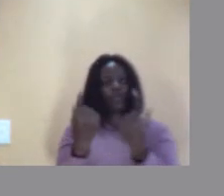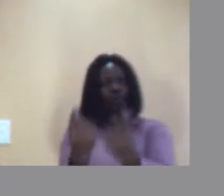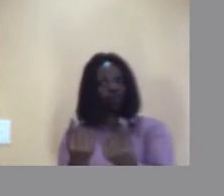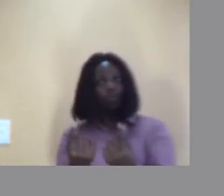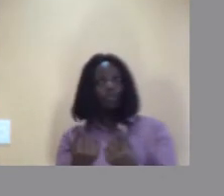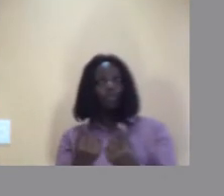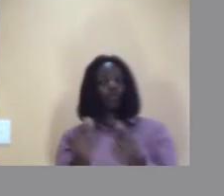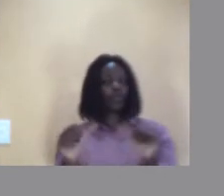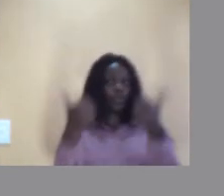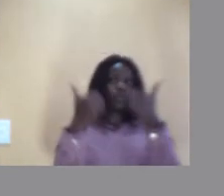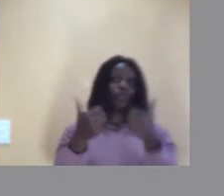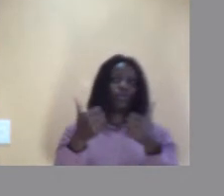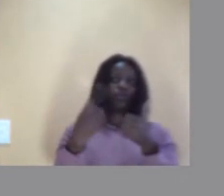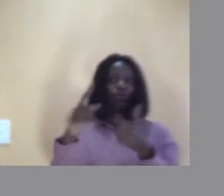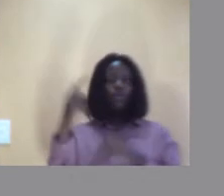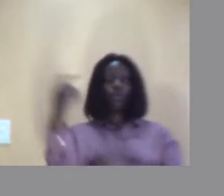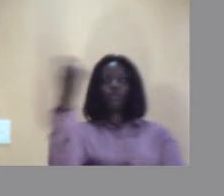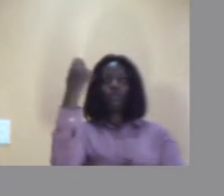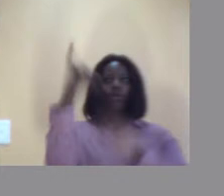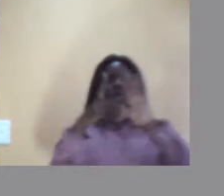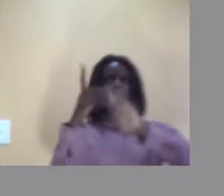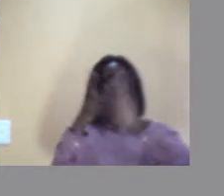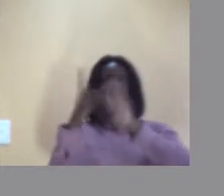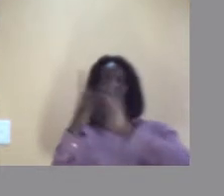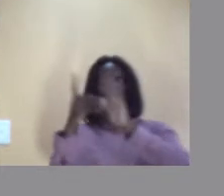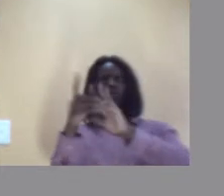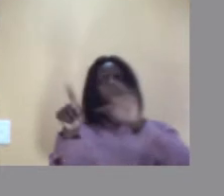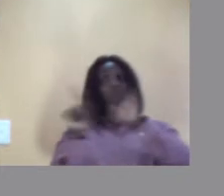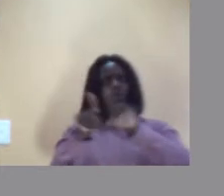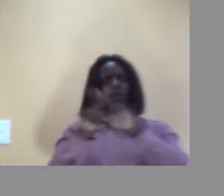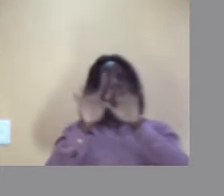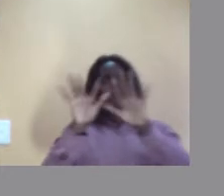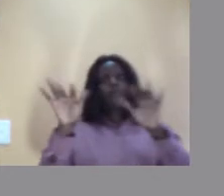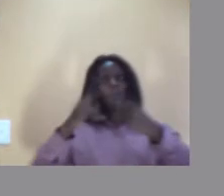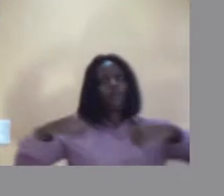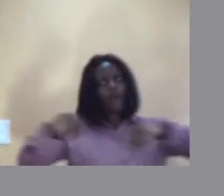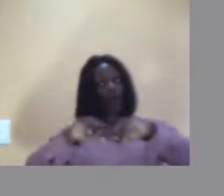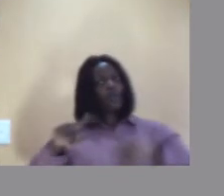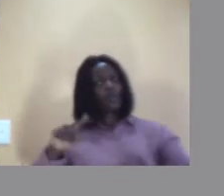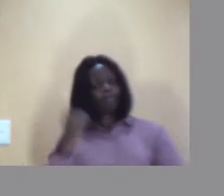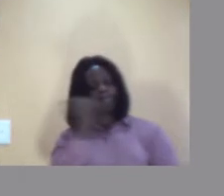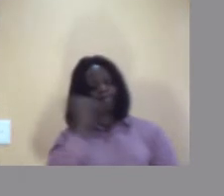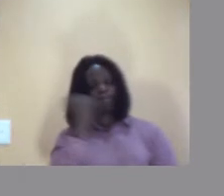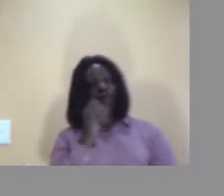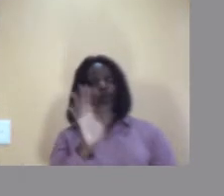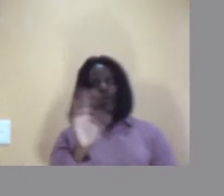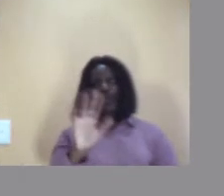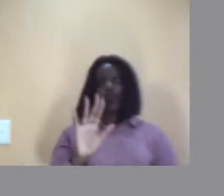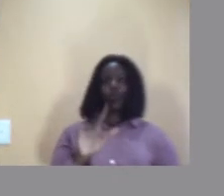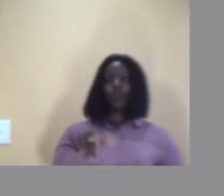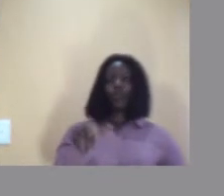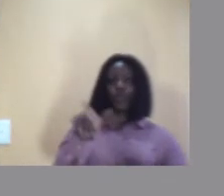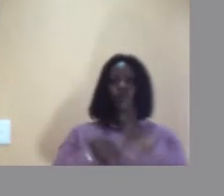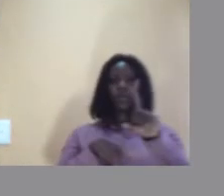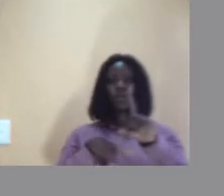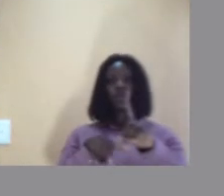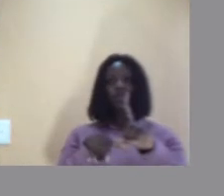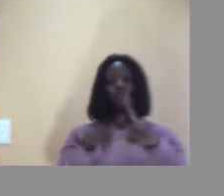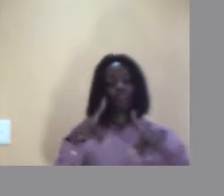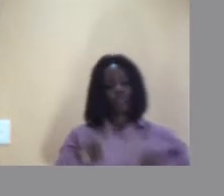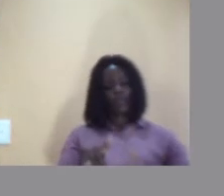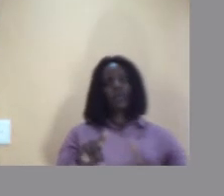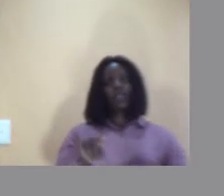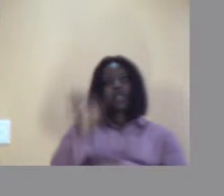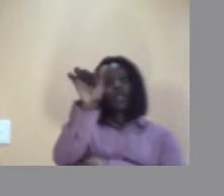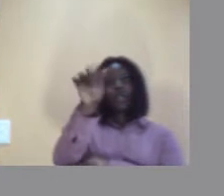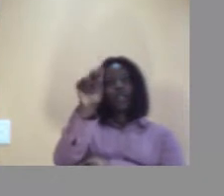development, thus uplift our people without being apologetic. Or the Chairperson, the ANC